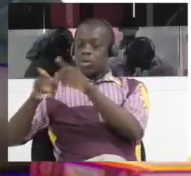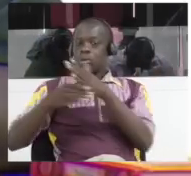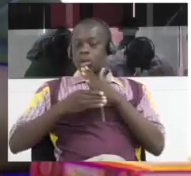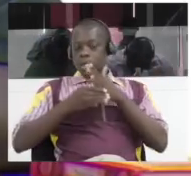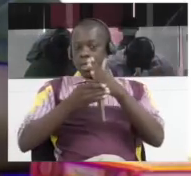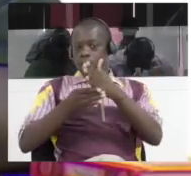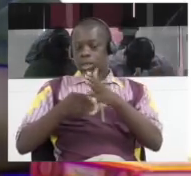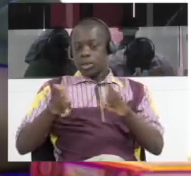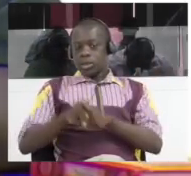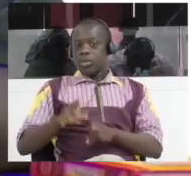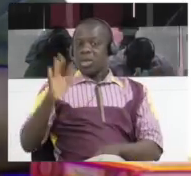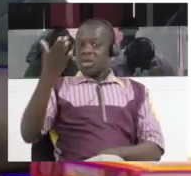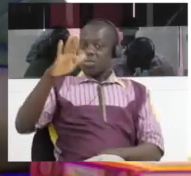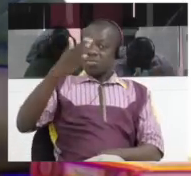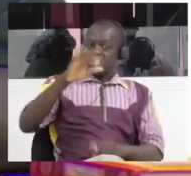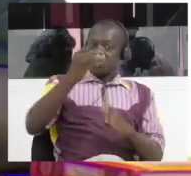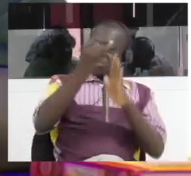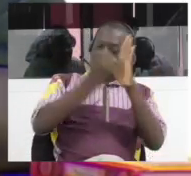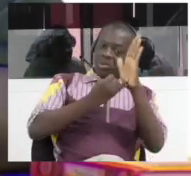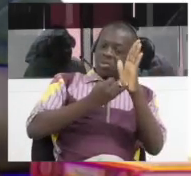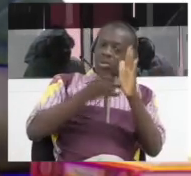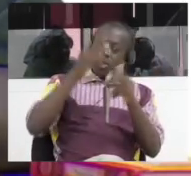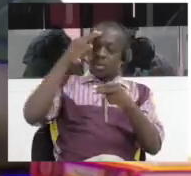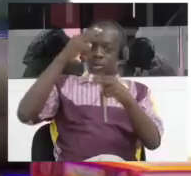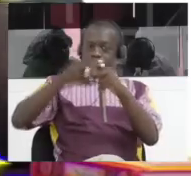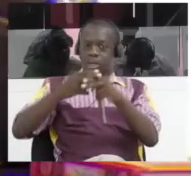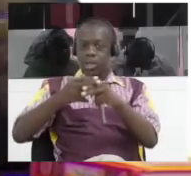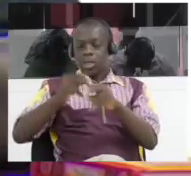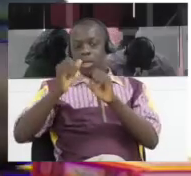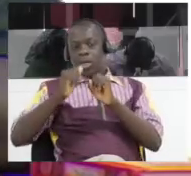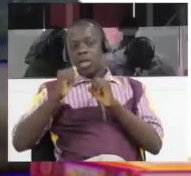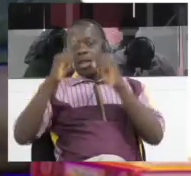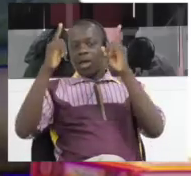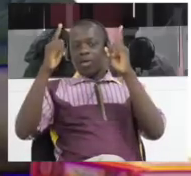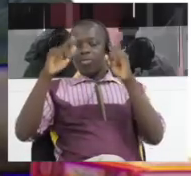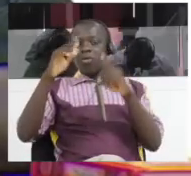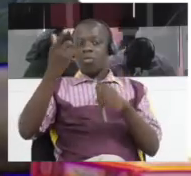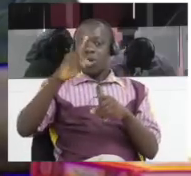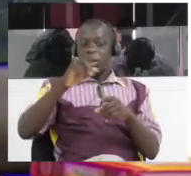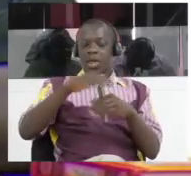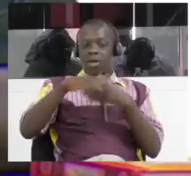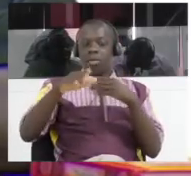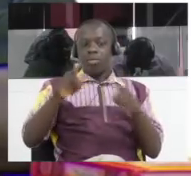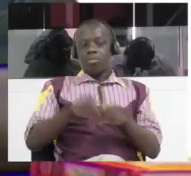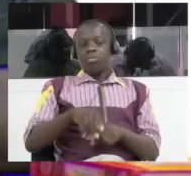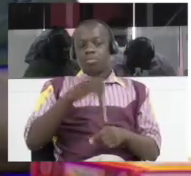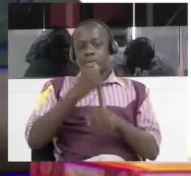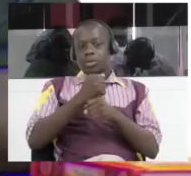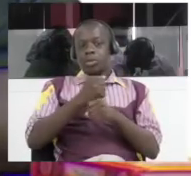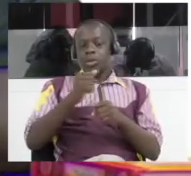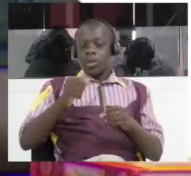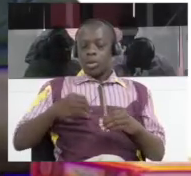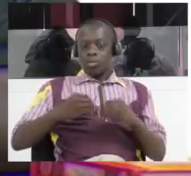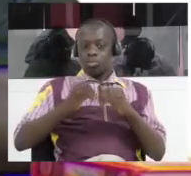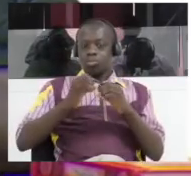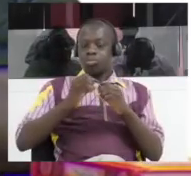commanders, and that any issues of discipline, welfare, or whatever would be